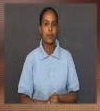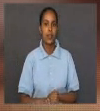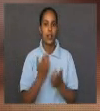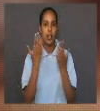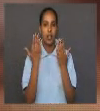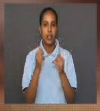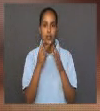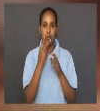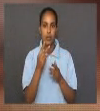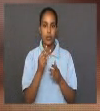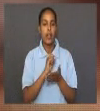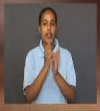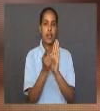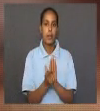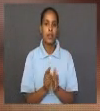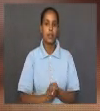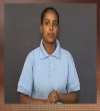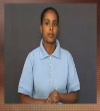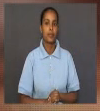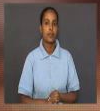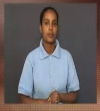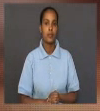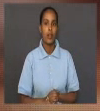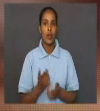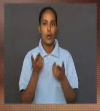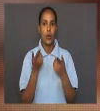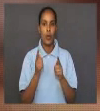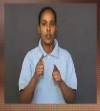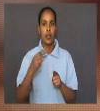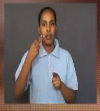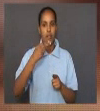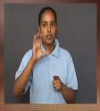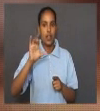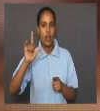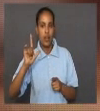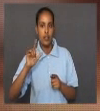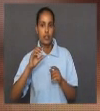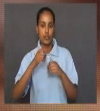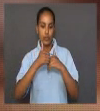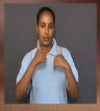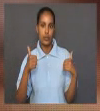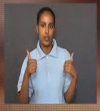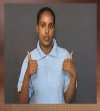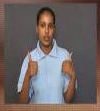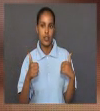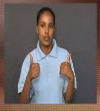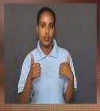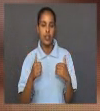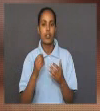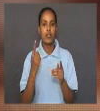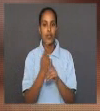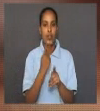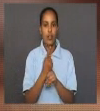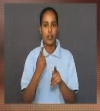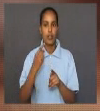Let us look at an example. When hydrochloric acid dissociates, it